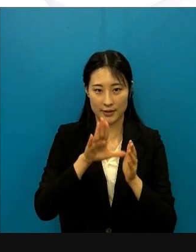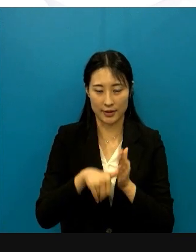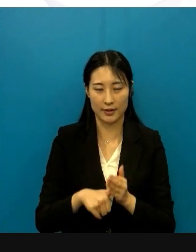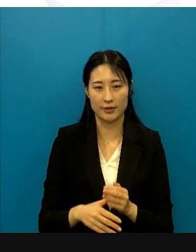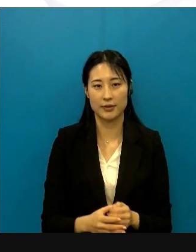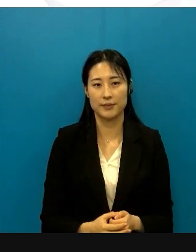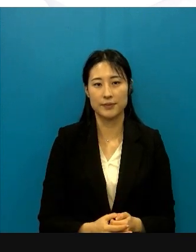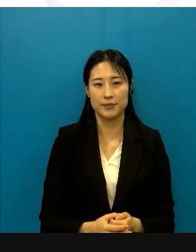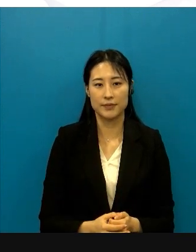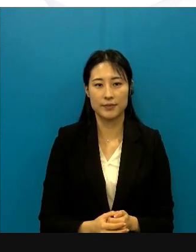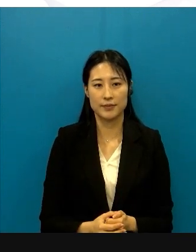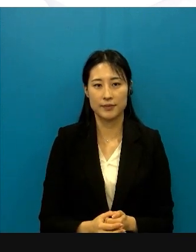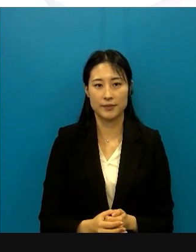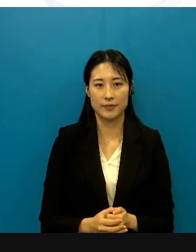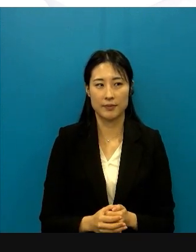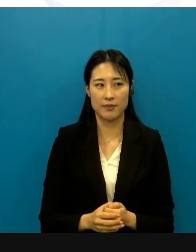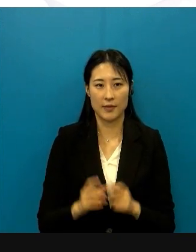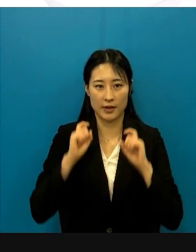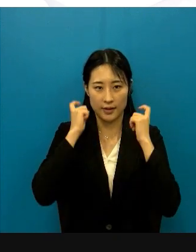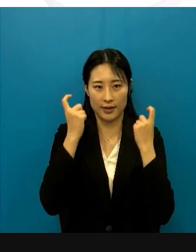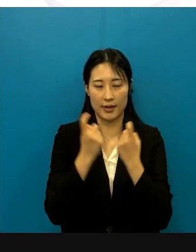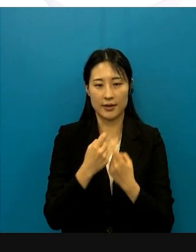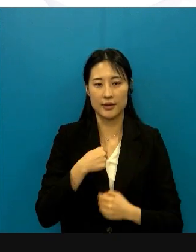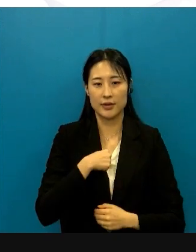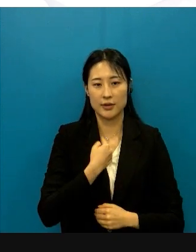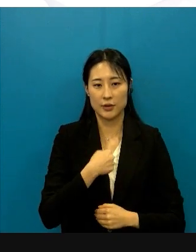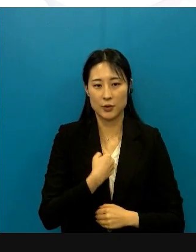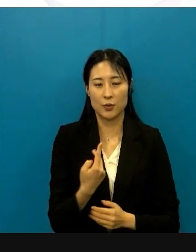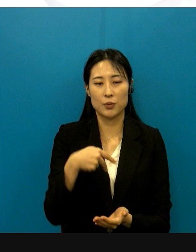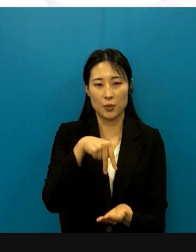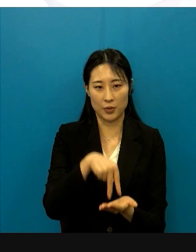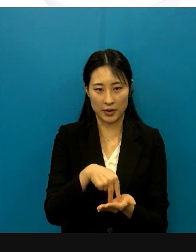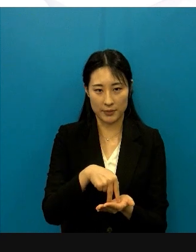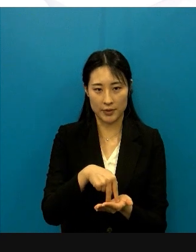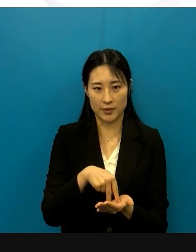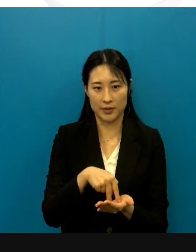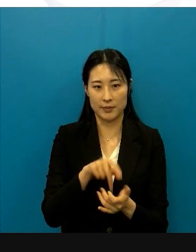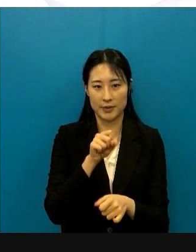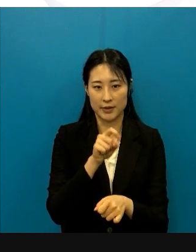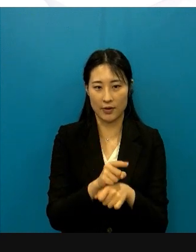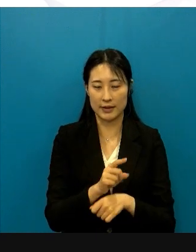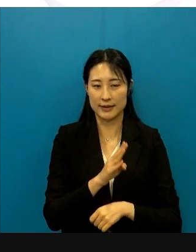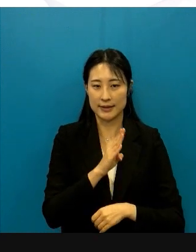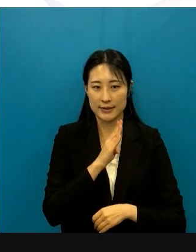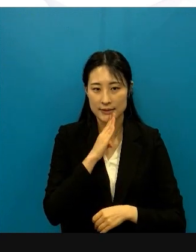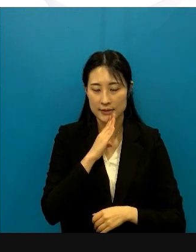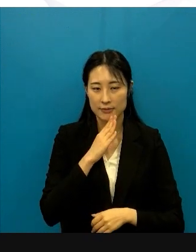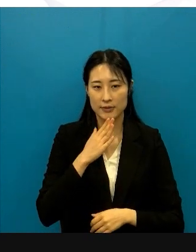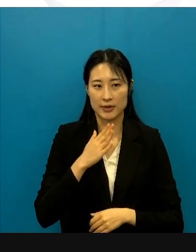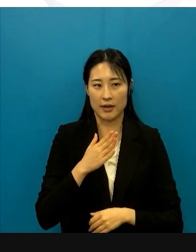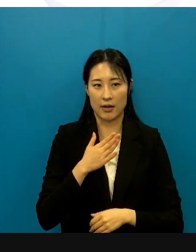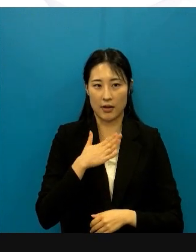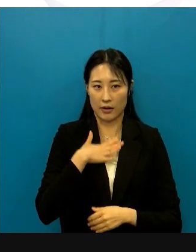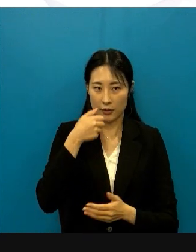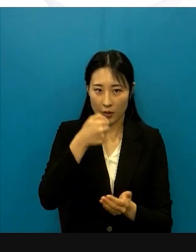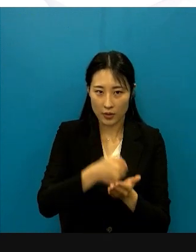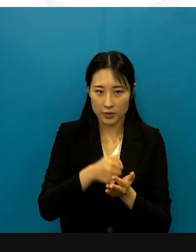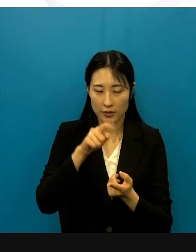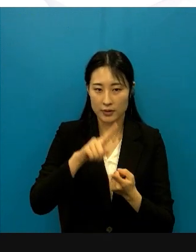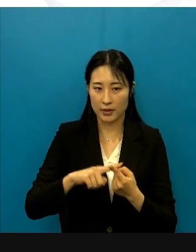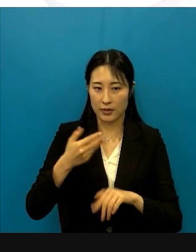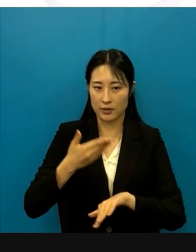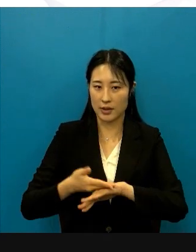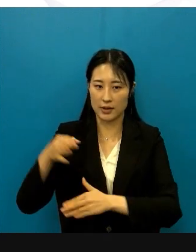and authentic decision-making of free individual is more important than other values, as well as from the